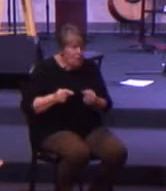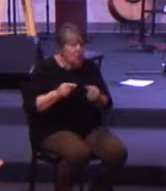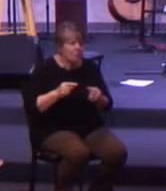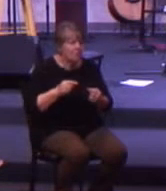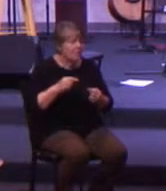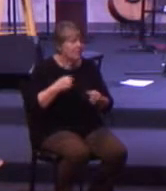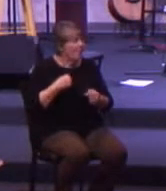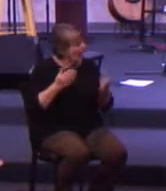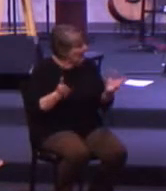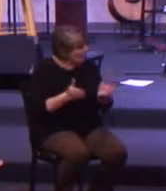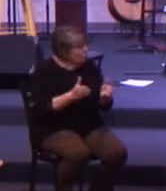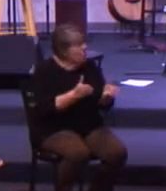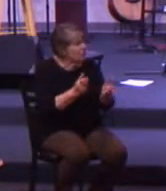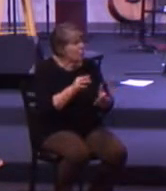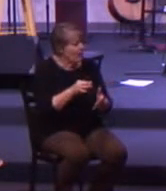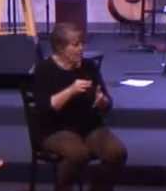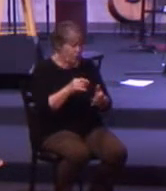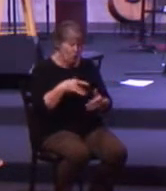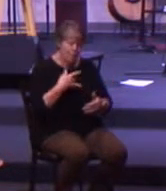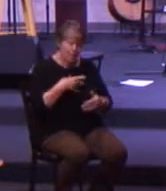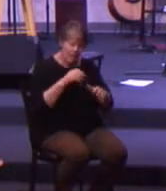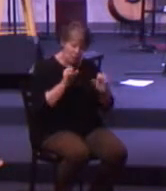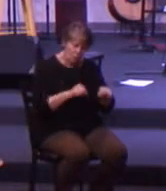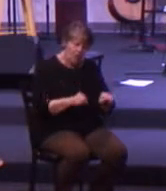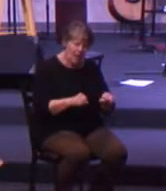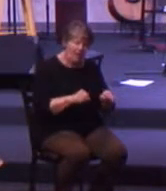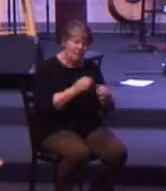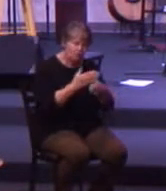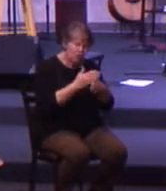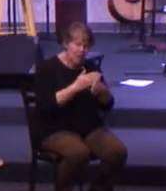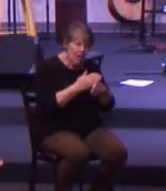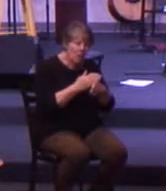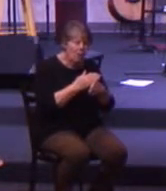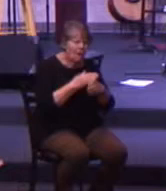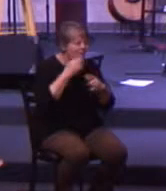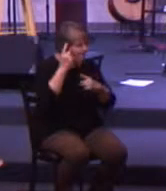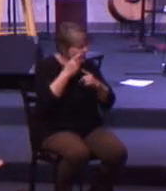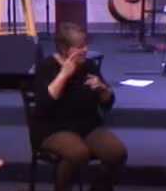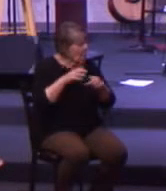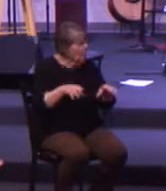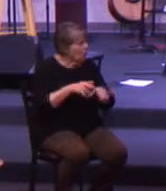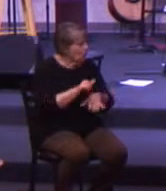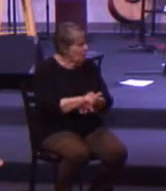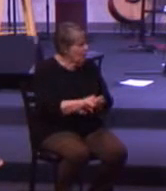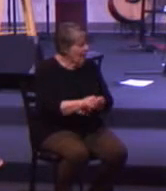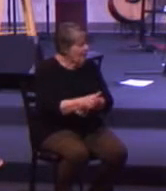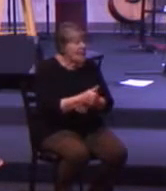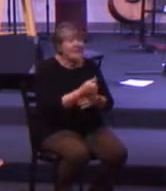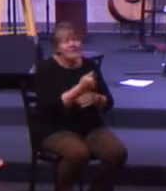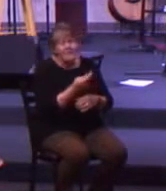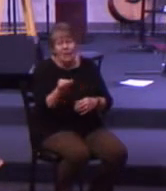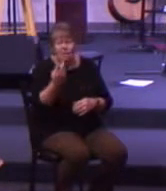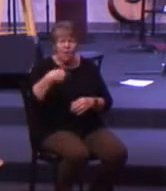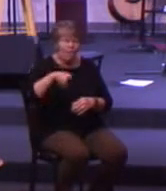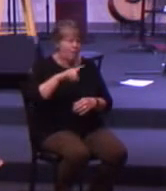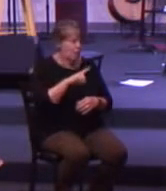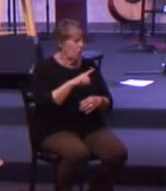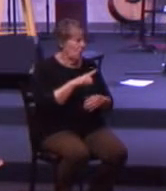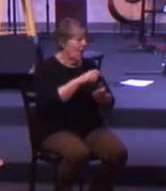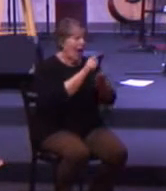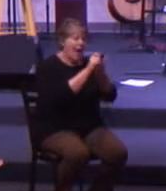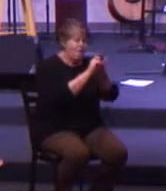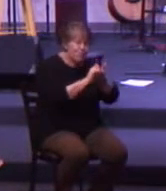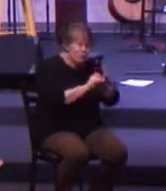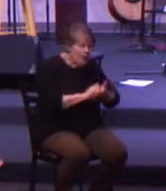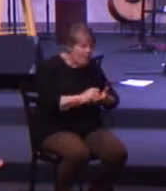it's, like you can share an appropriate amount, I'd encourage you to consider that. Dozens more of you have written things that you didn't want to put